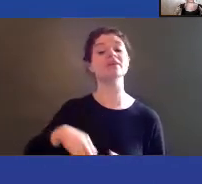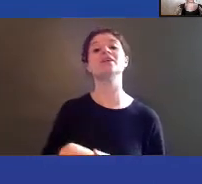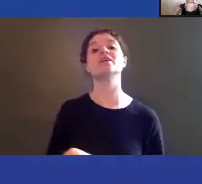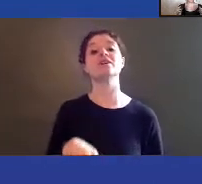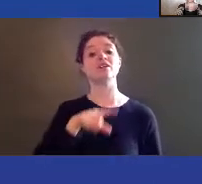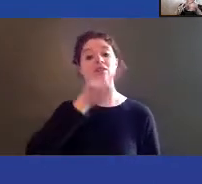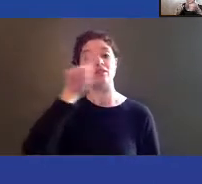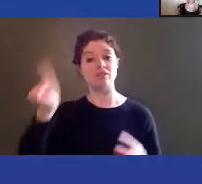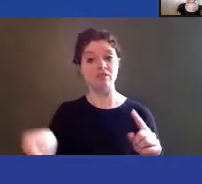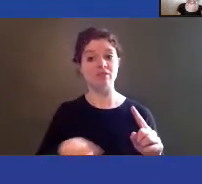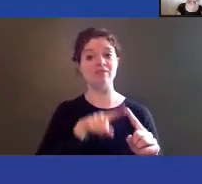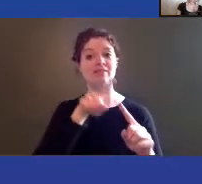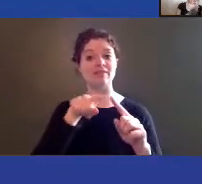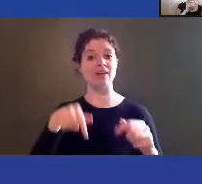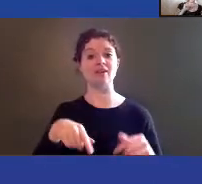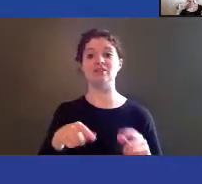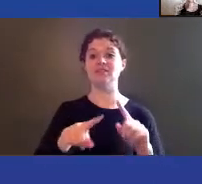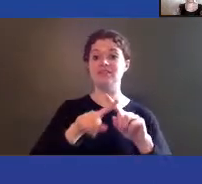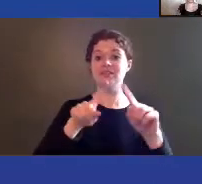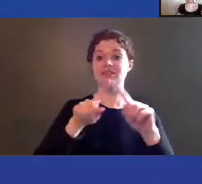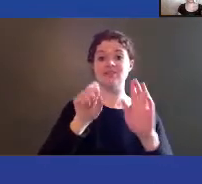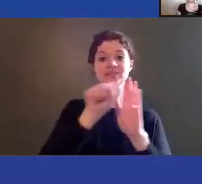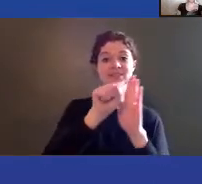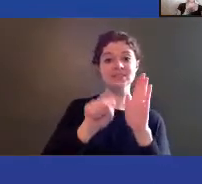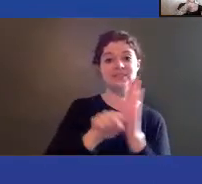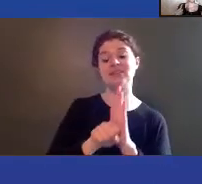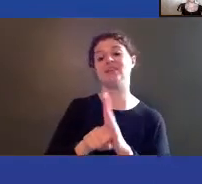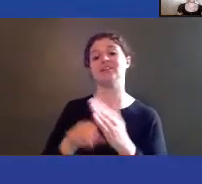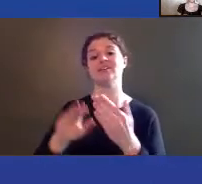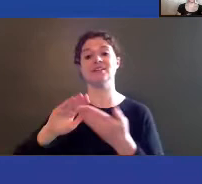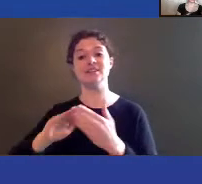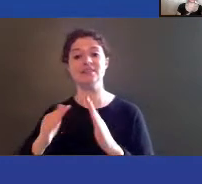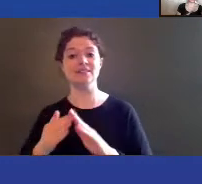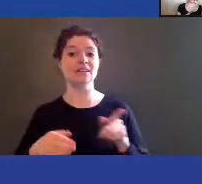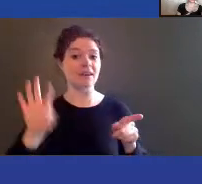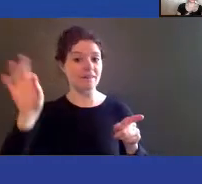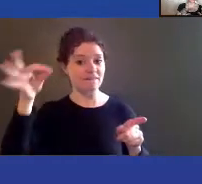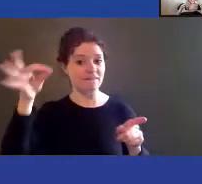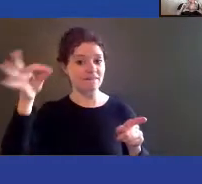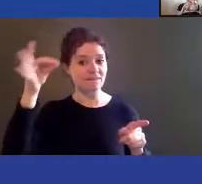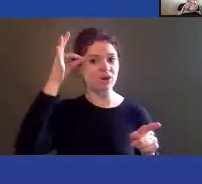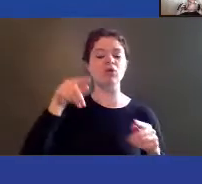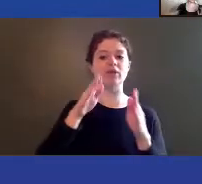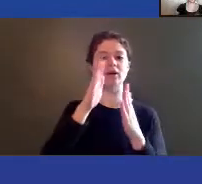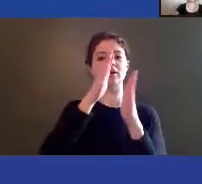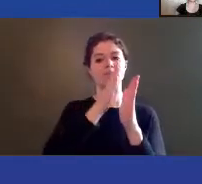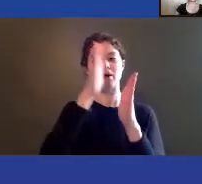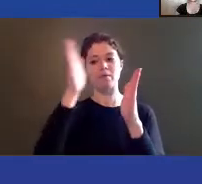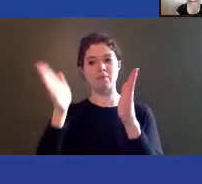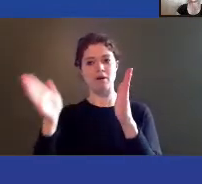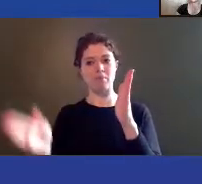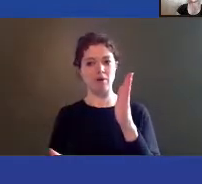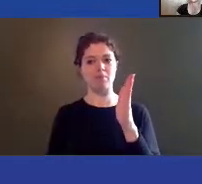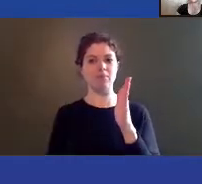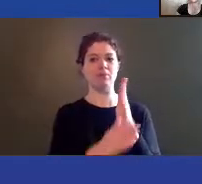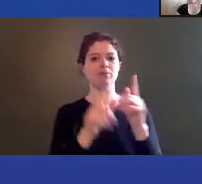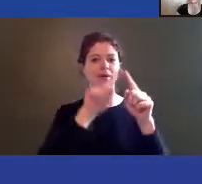overlapping in nature, as we have illustrated by this graphic of 3 sequential arrows, this circular graphic.